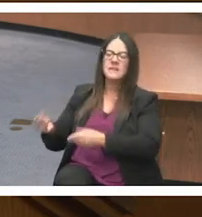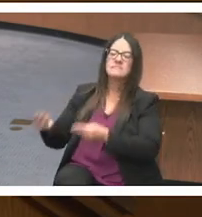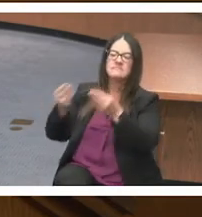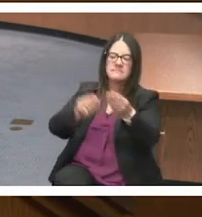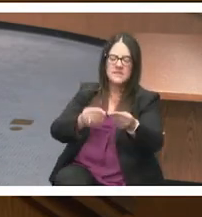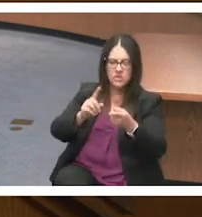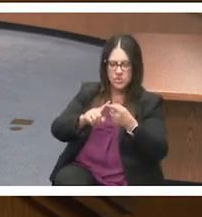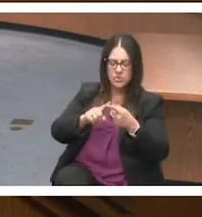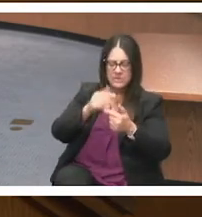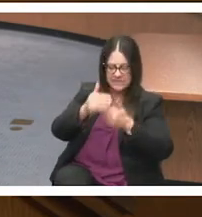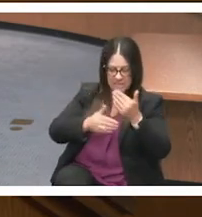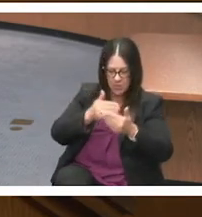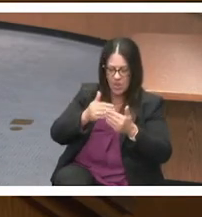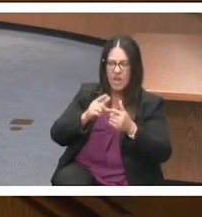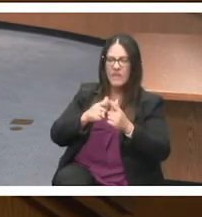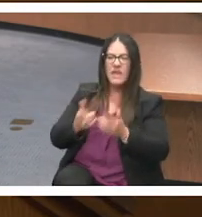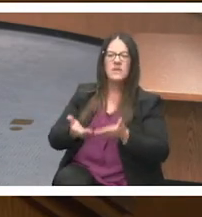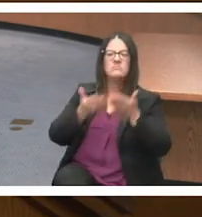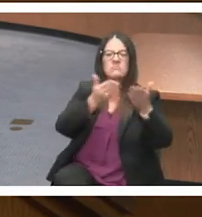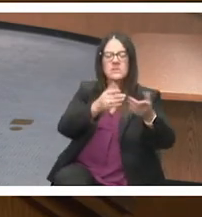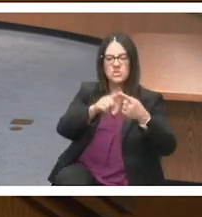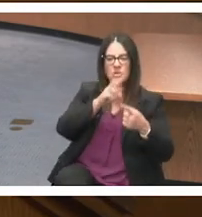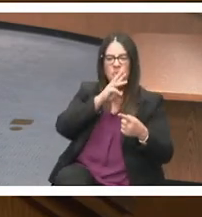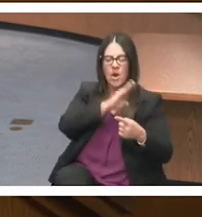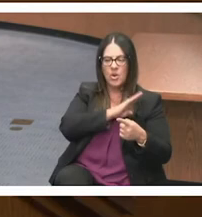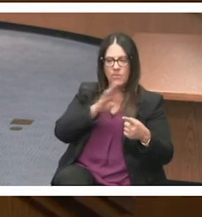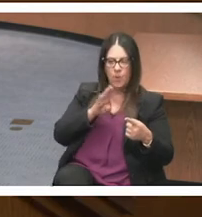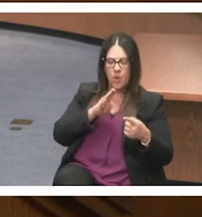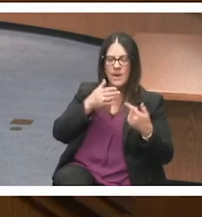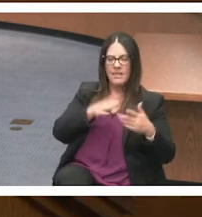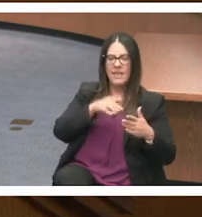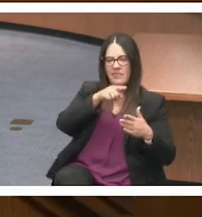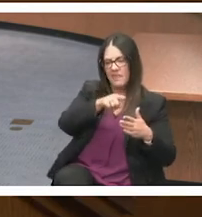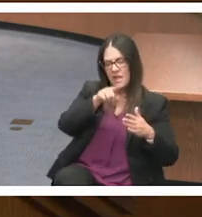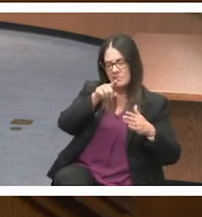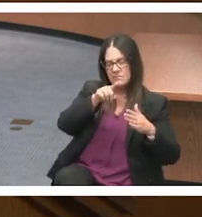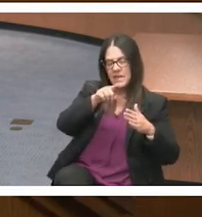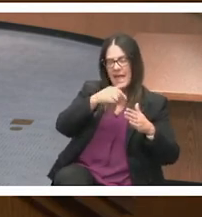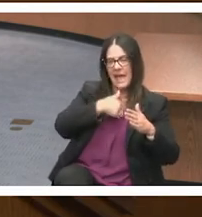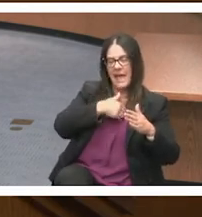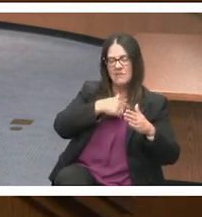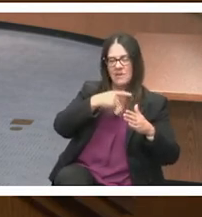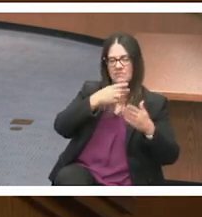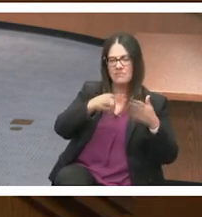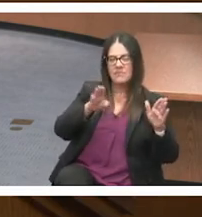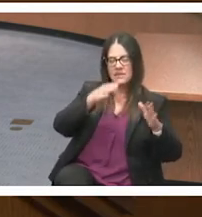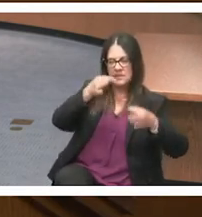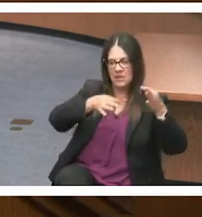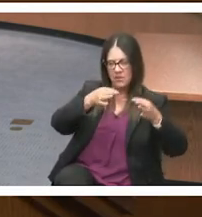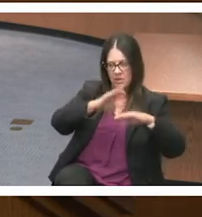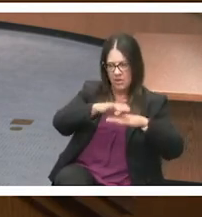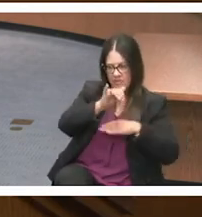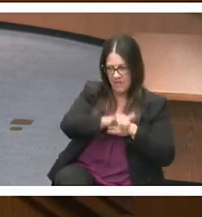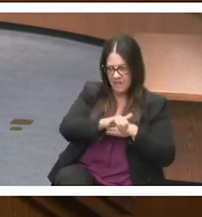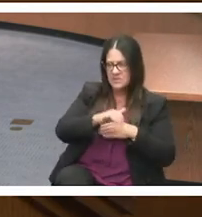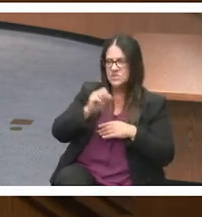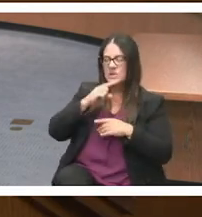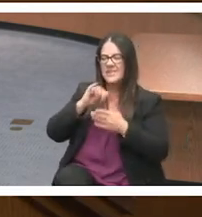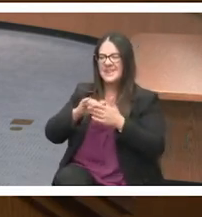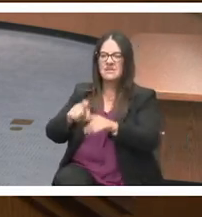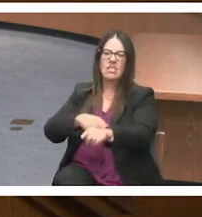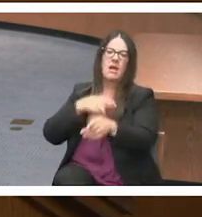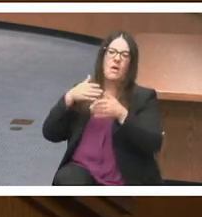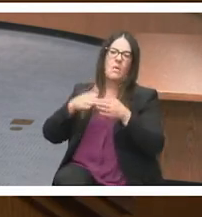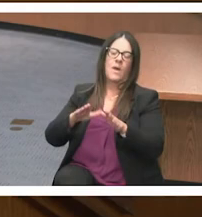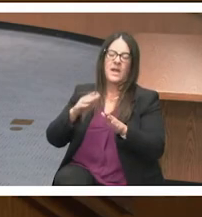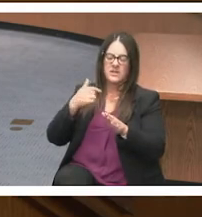by the Water Board in open hearings in which they have to identify the scientific basis of the voluntary agreement. So that's a long way of saying